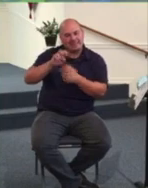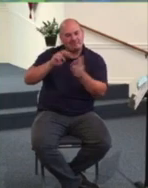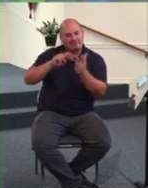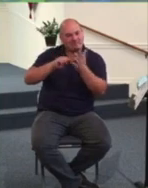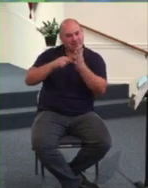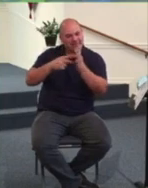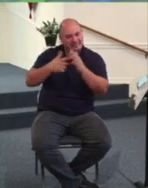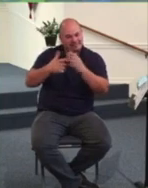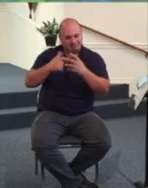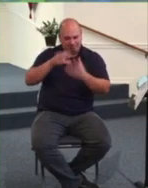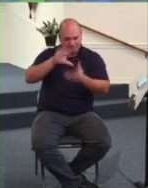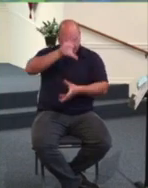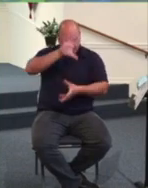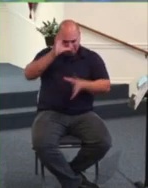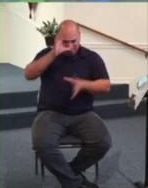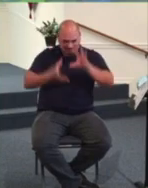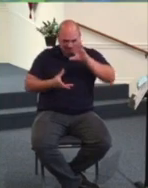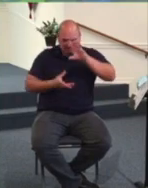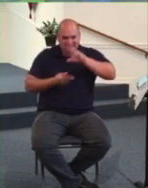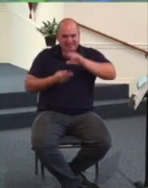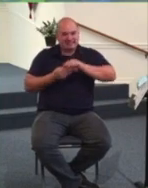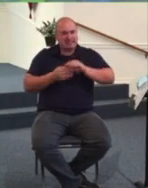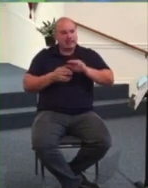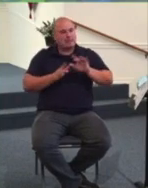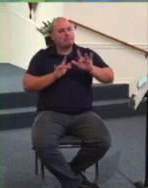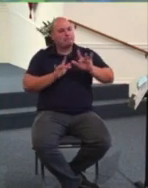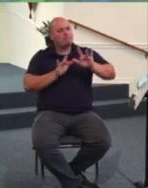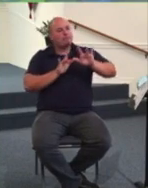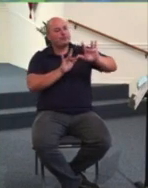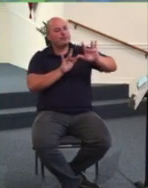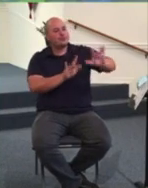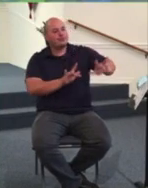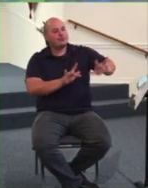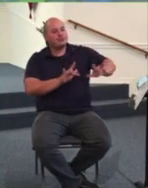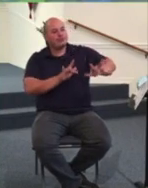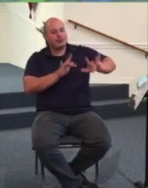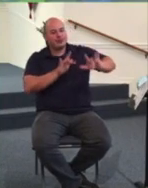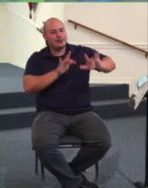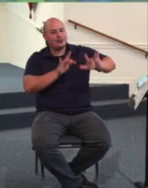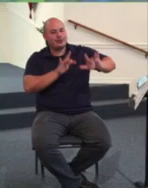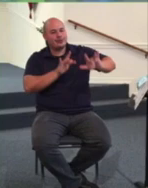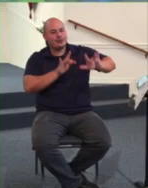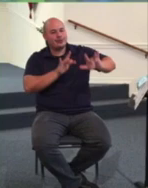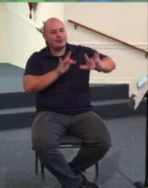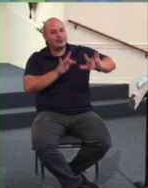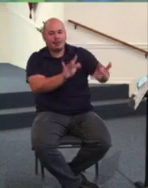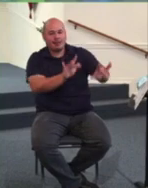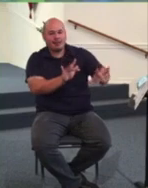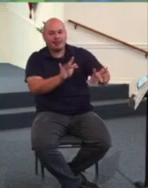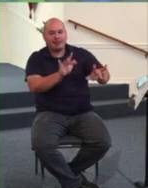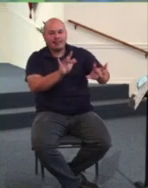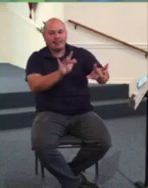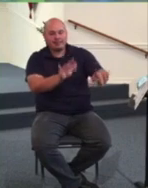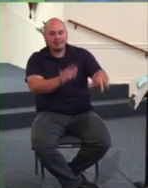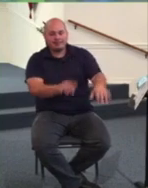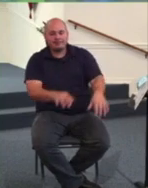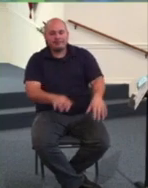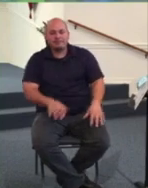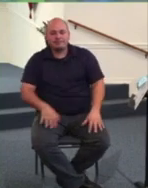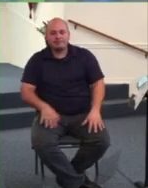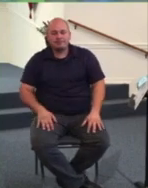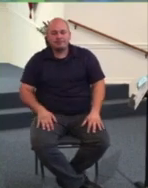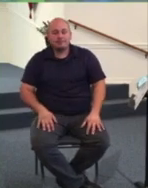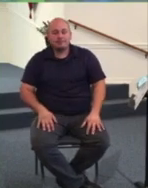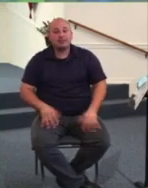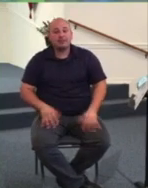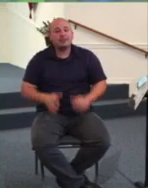Jesus is teaching us with these commands to set aside our anger when people treat us badly, to set aside